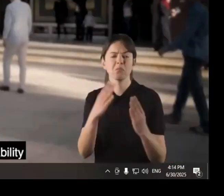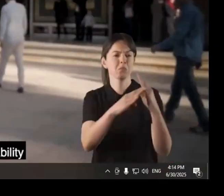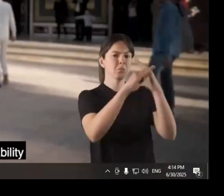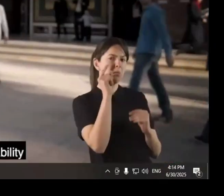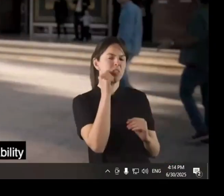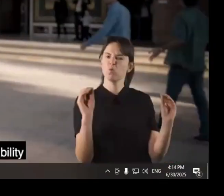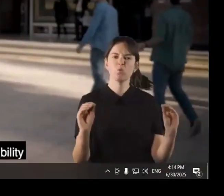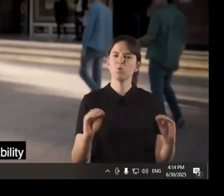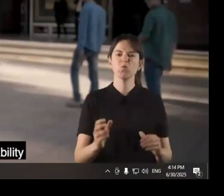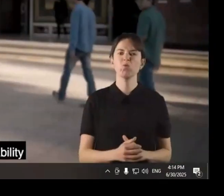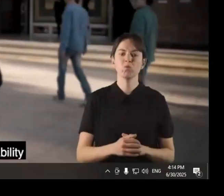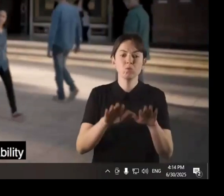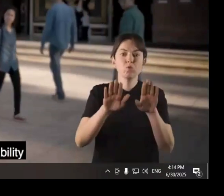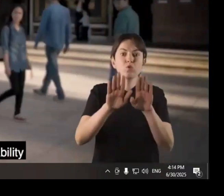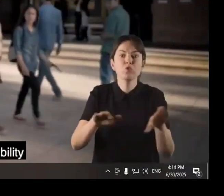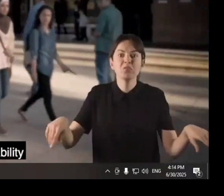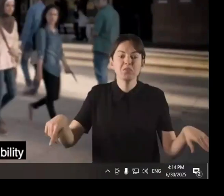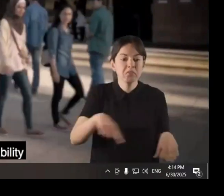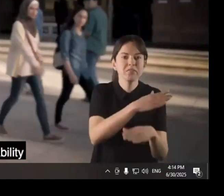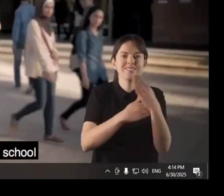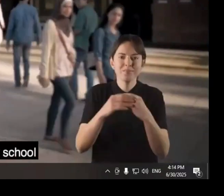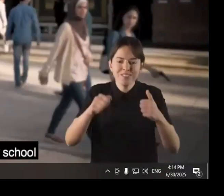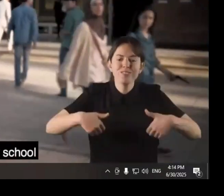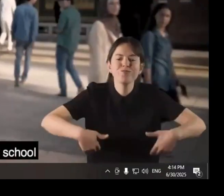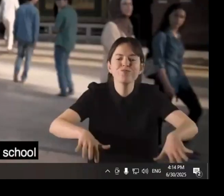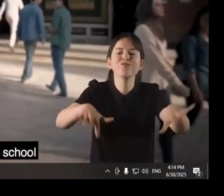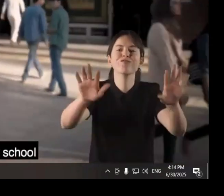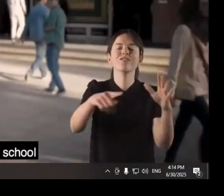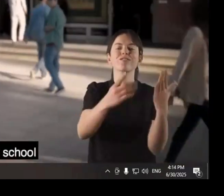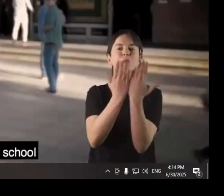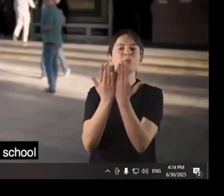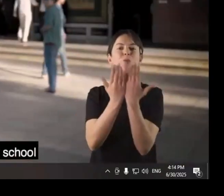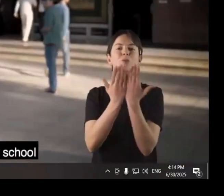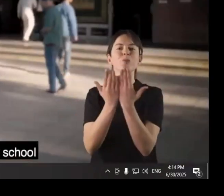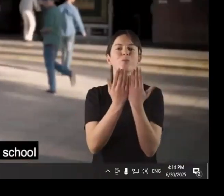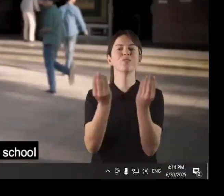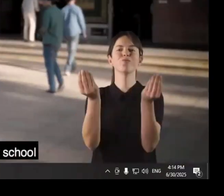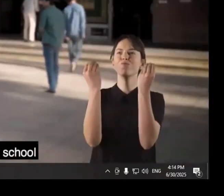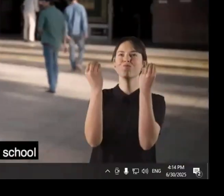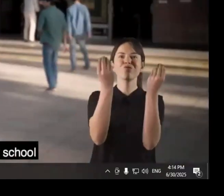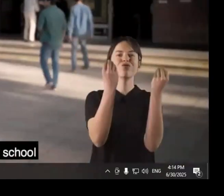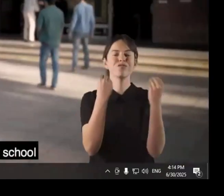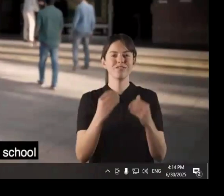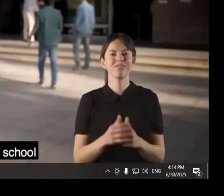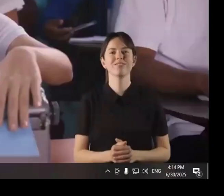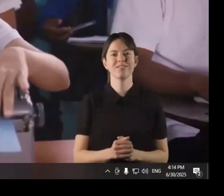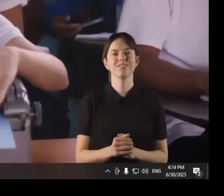if all children with disability have the opportunity to go to school,